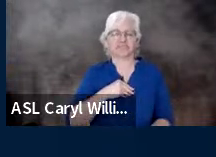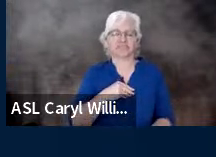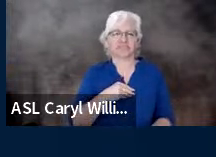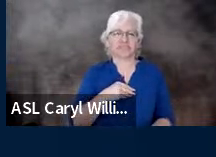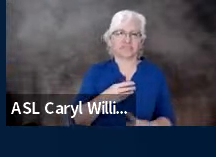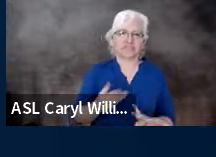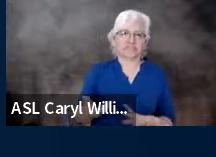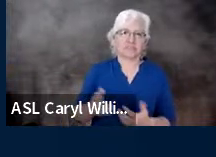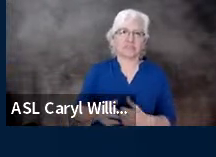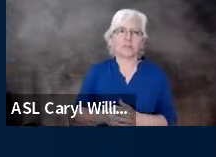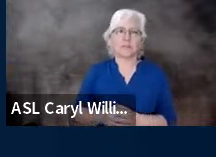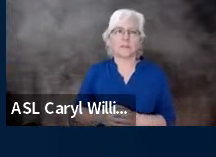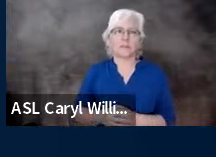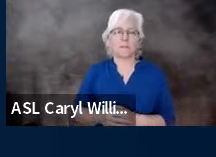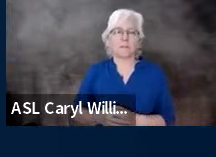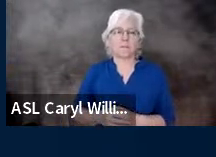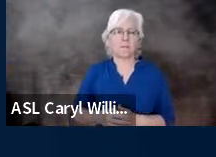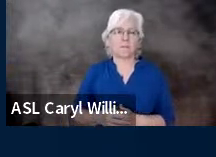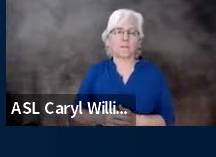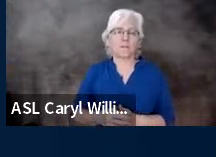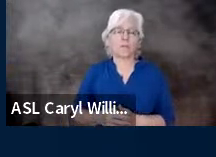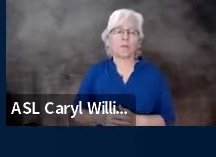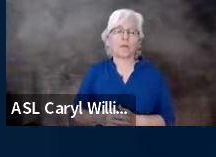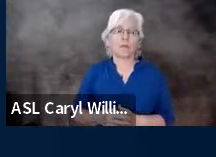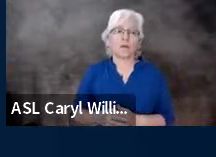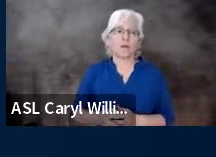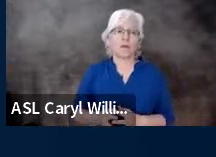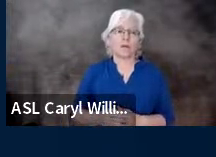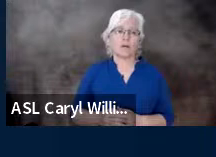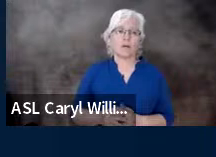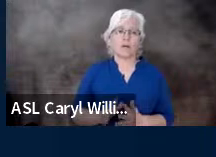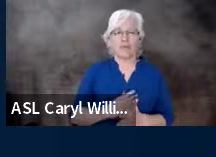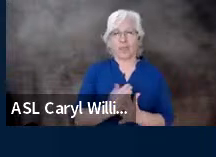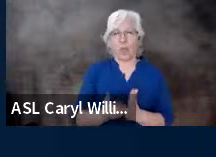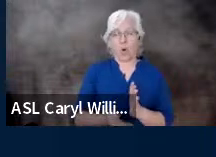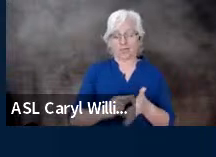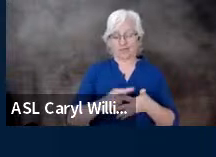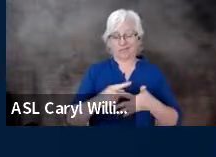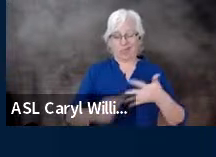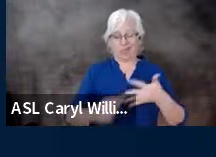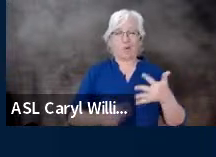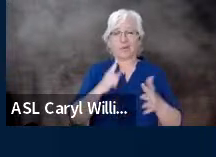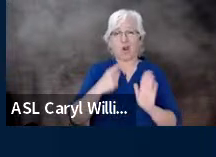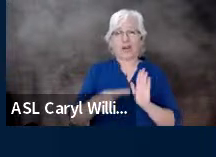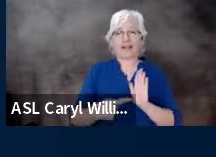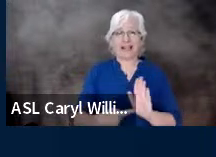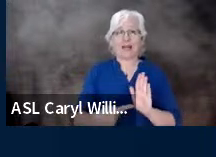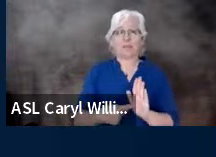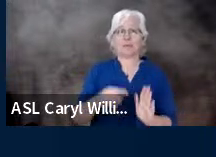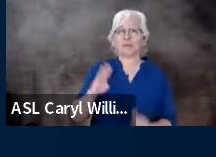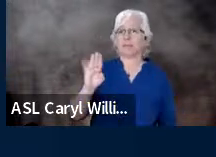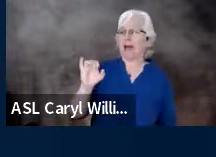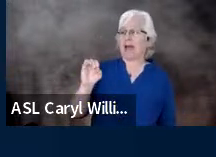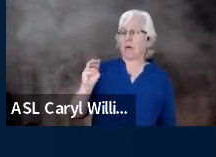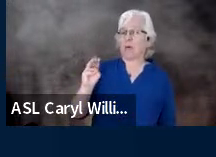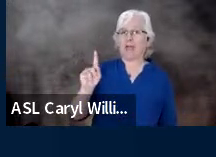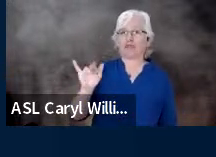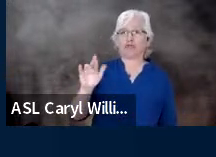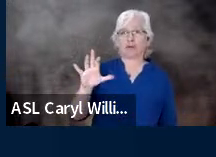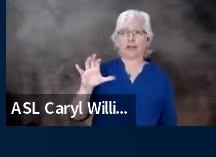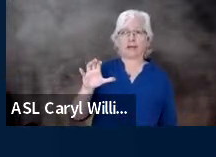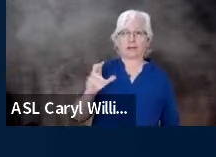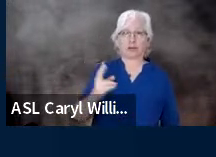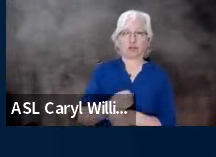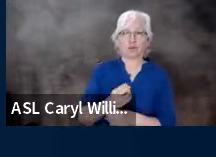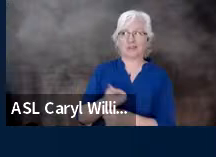has presented themselves. And so those are examples of the biometric uses. And